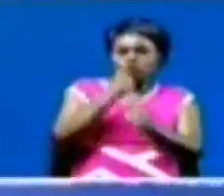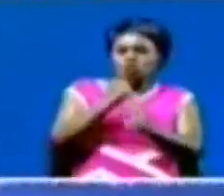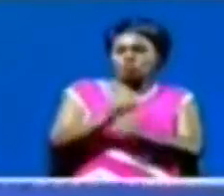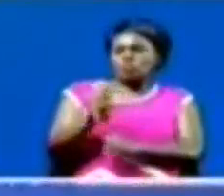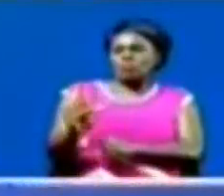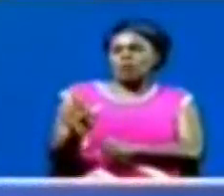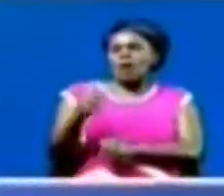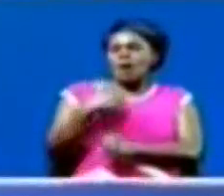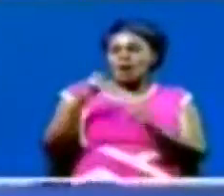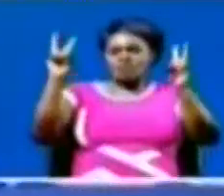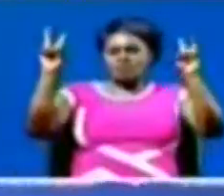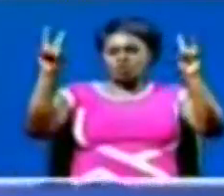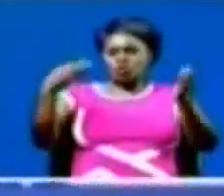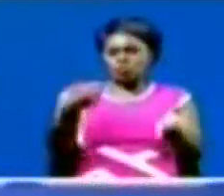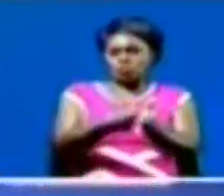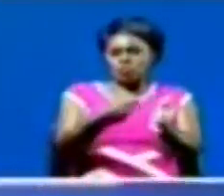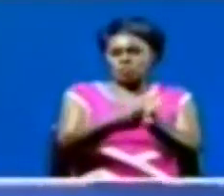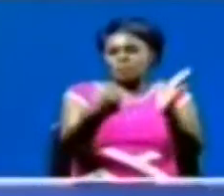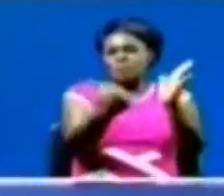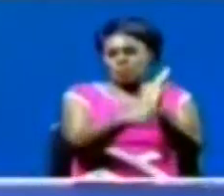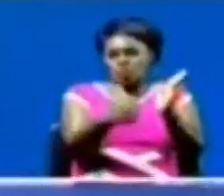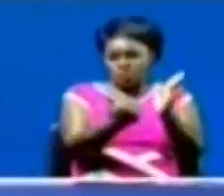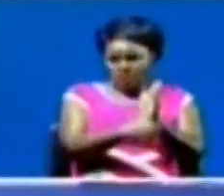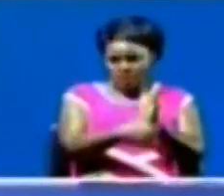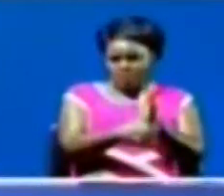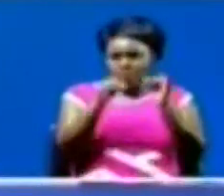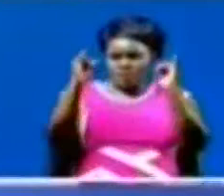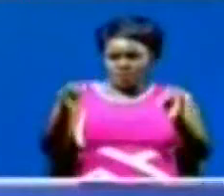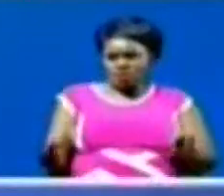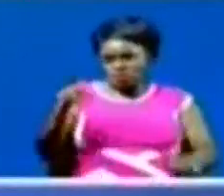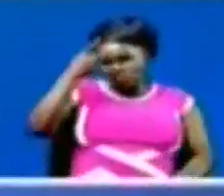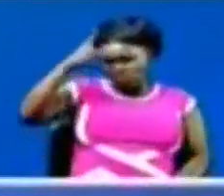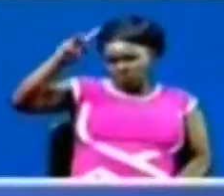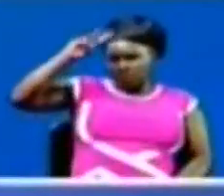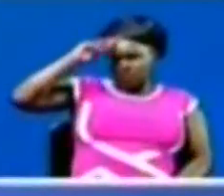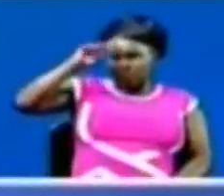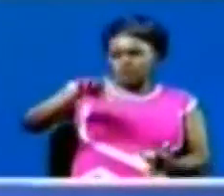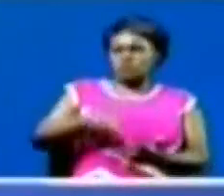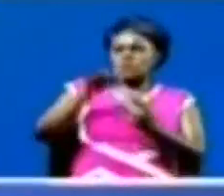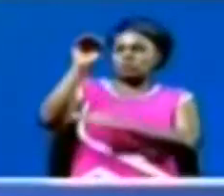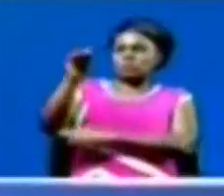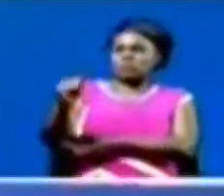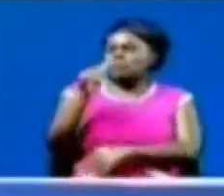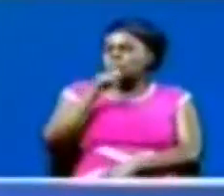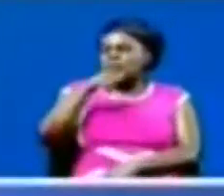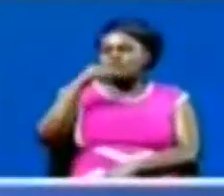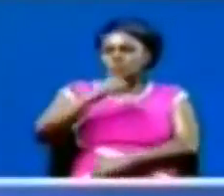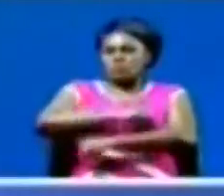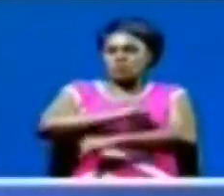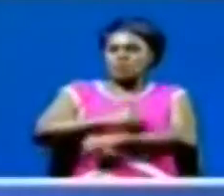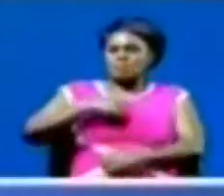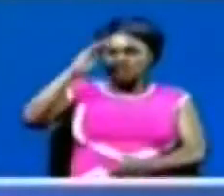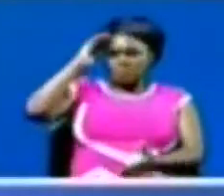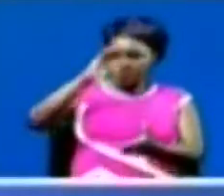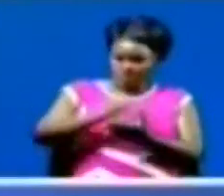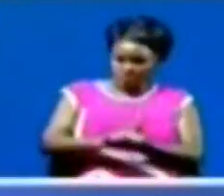But there is the matter of financial implication that is said to come with this new policy, hence this special appeal by private schools. I want to believe